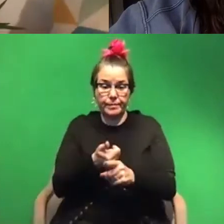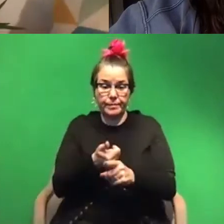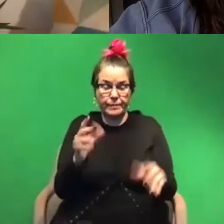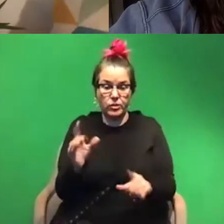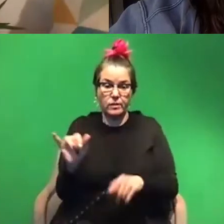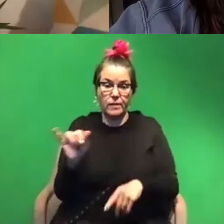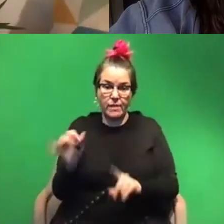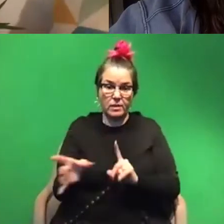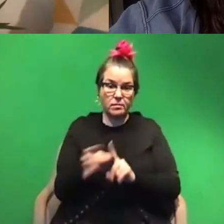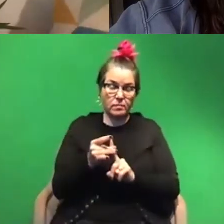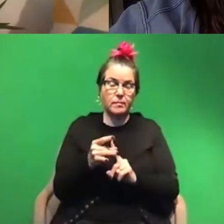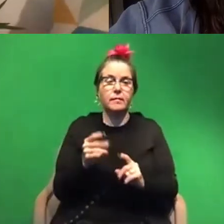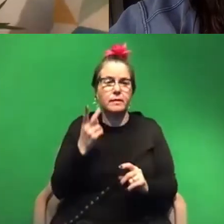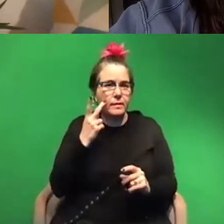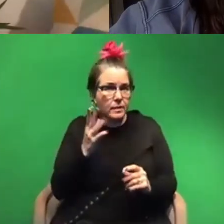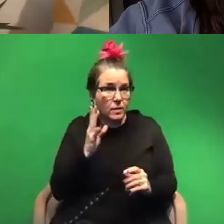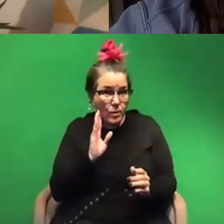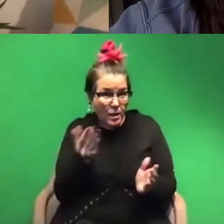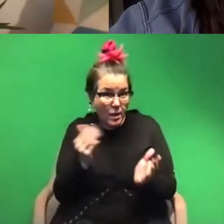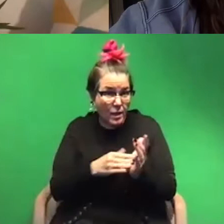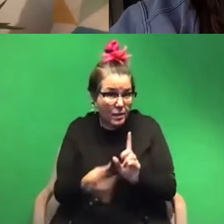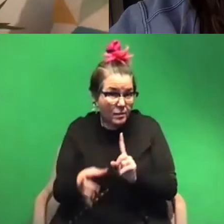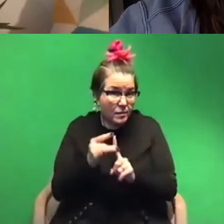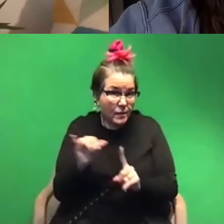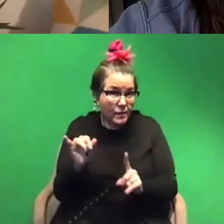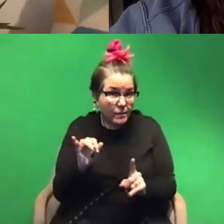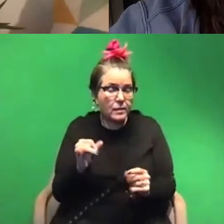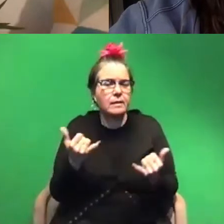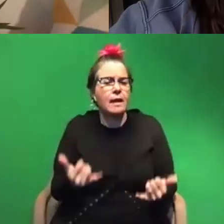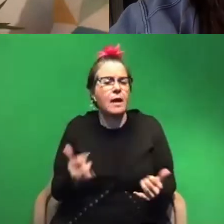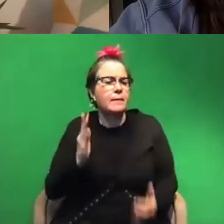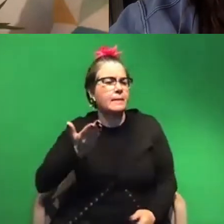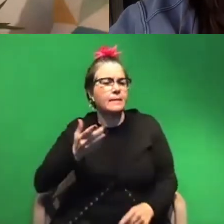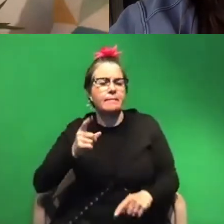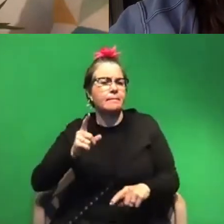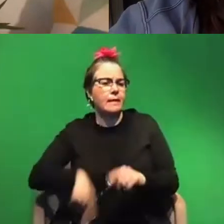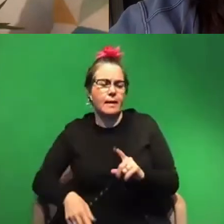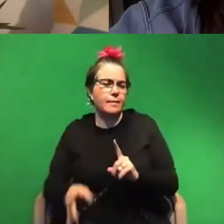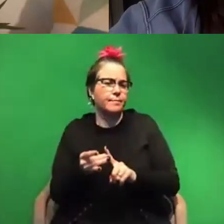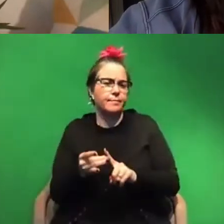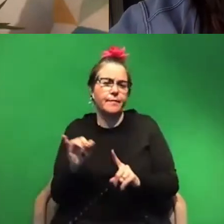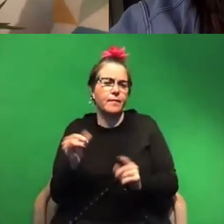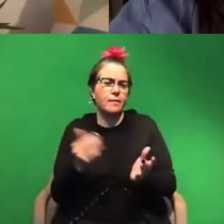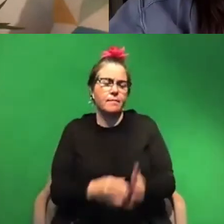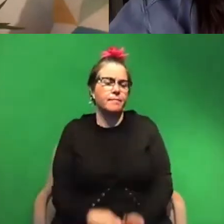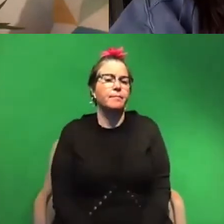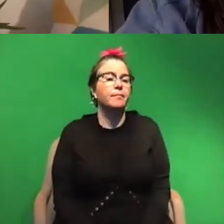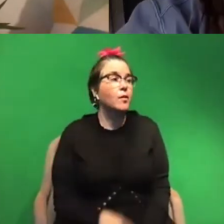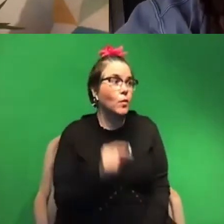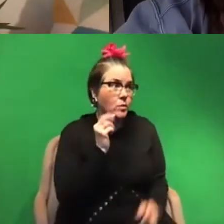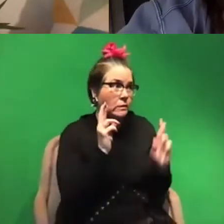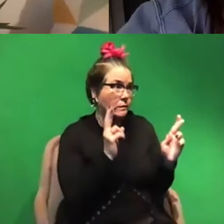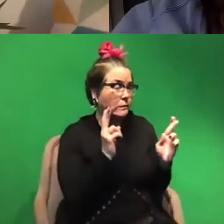infected and seeing if they're getting reinfected. And right now it indicates that we can't get reinfected. Cool. Okay. Let's cross our fingers